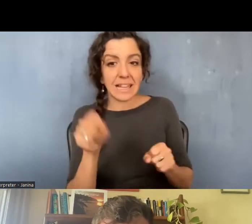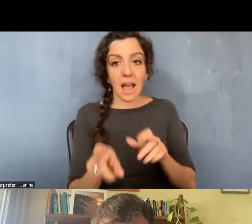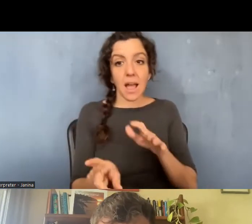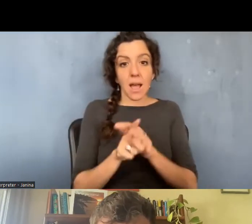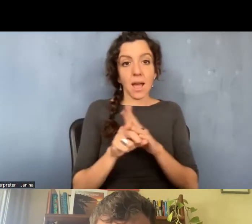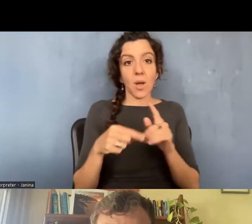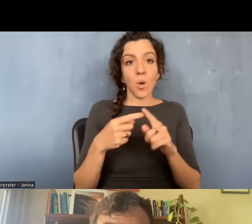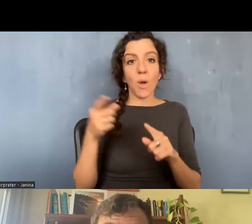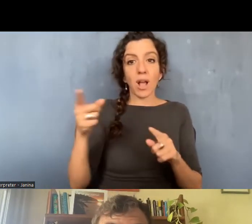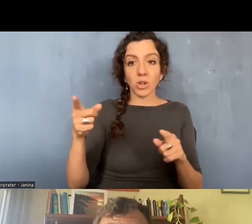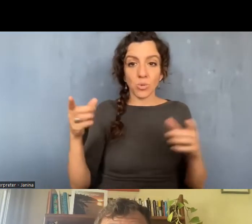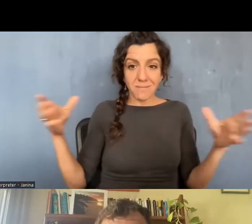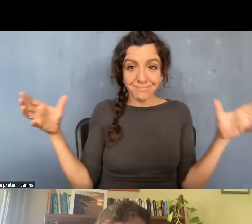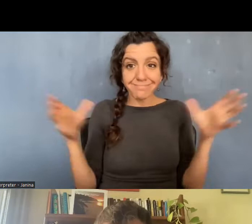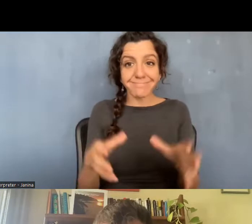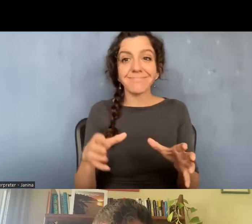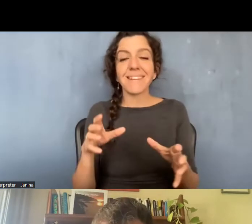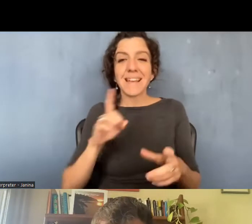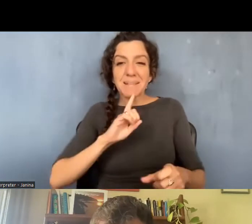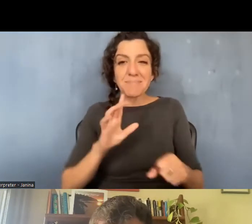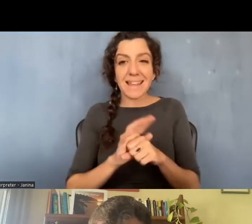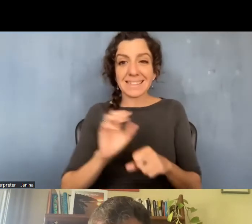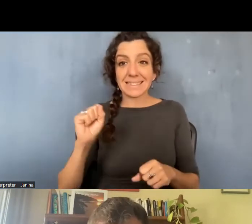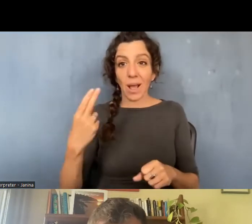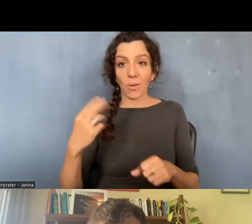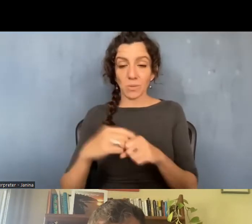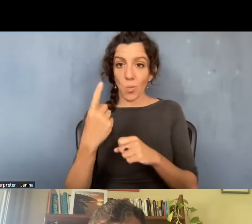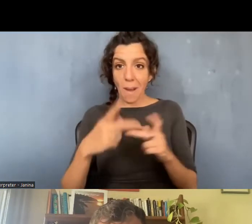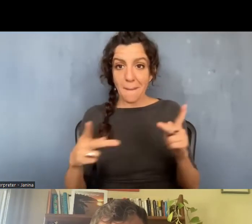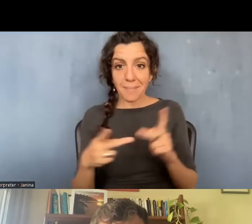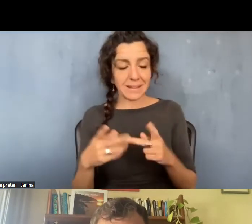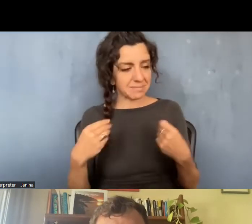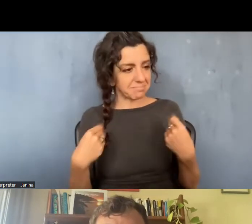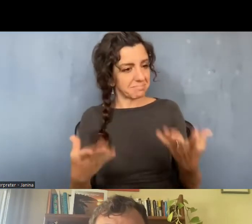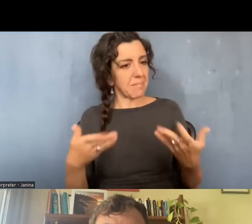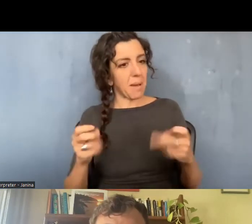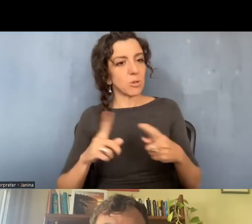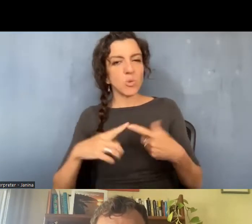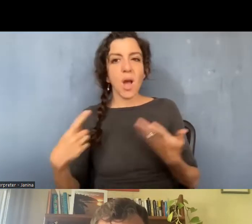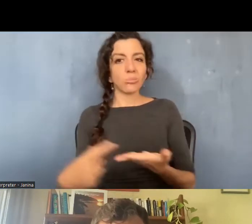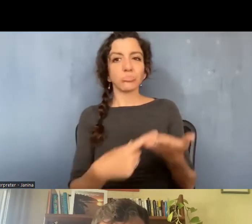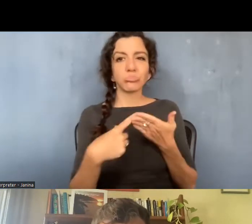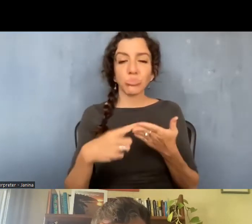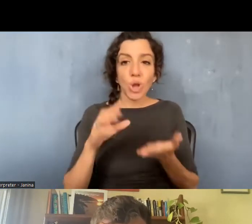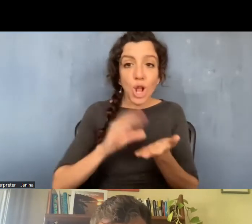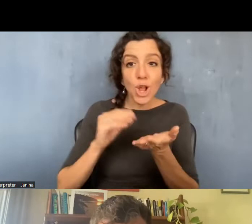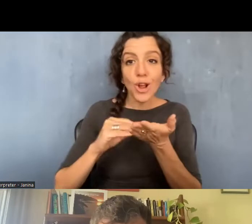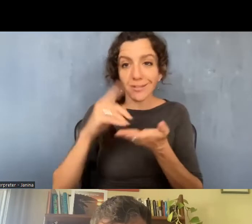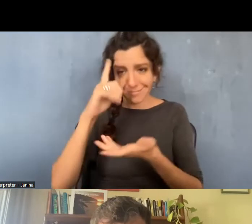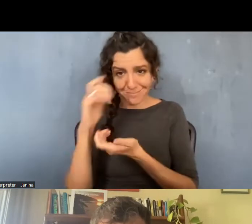you put committed stakeholders together in a space and give them the chance to converse, learn, and